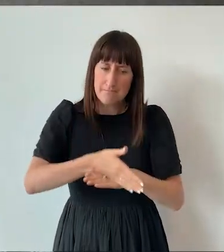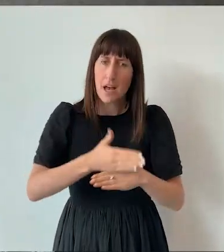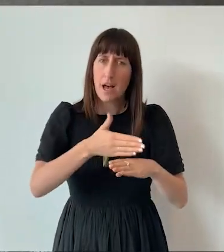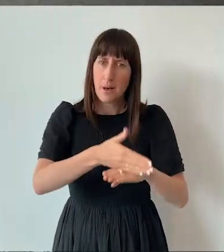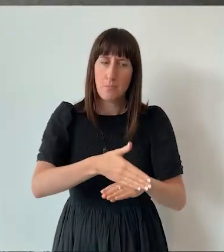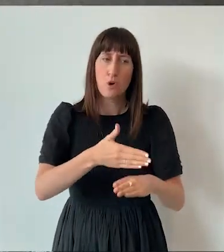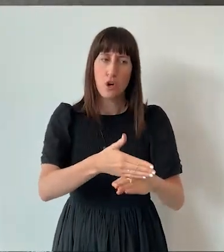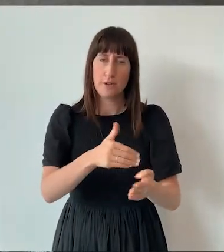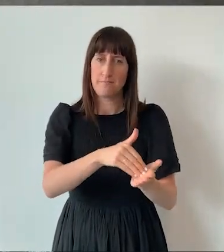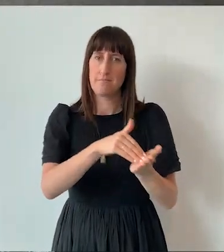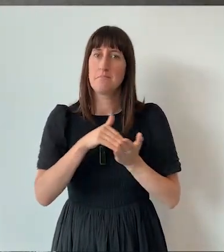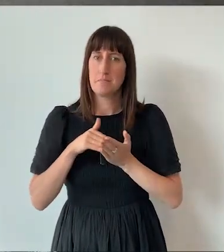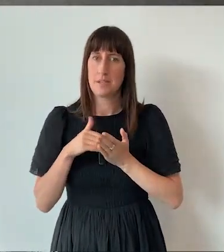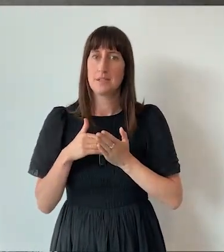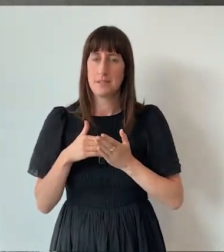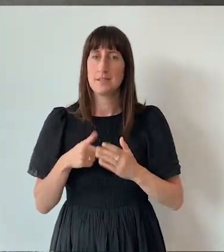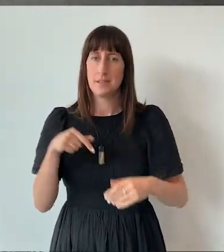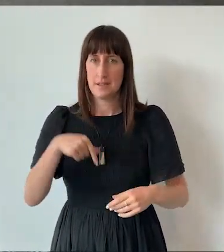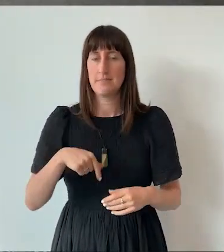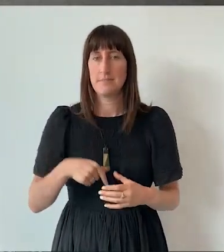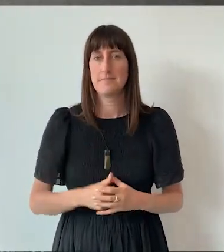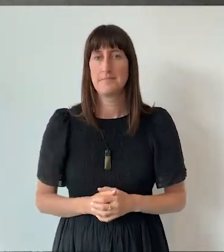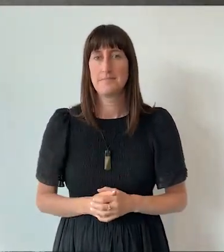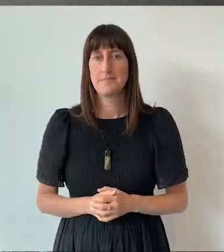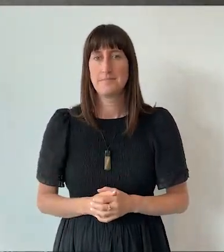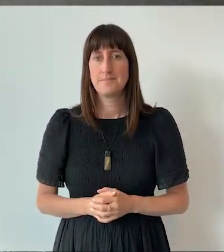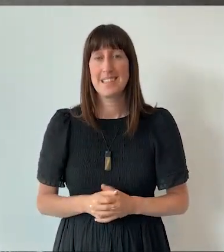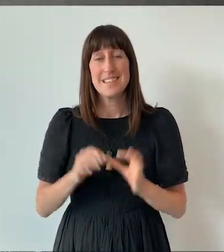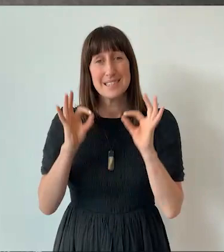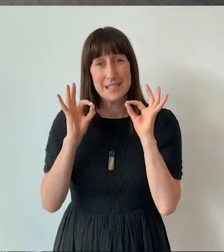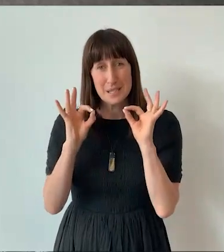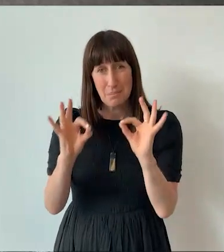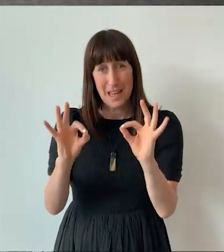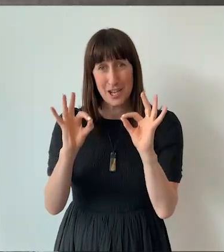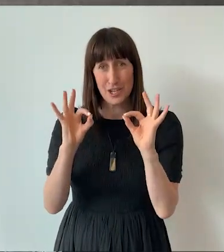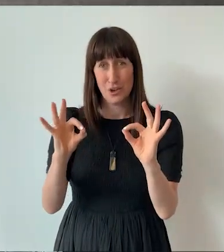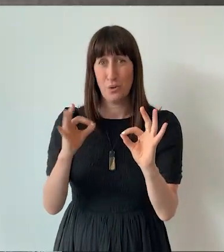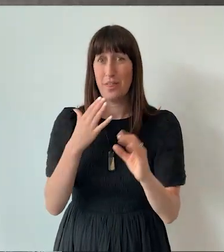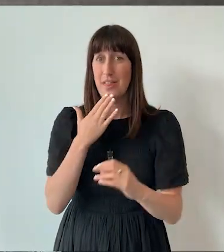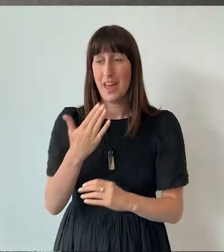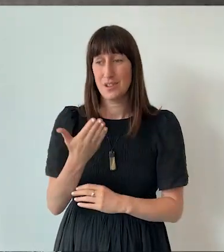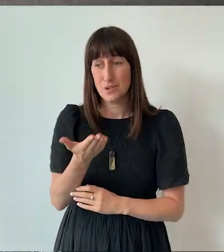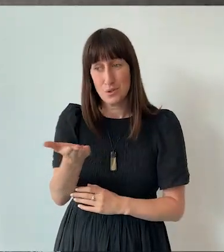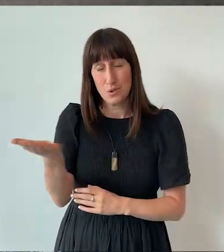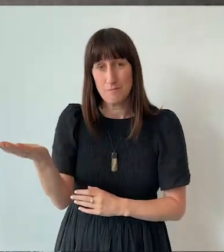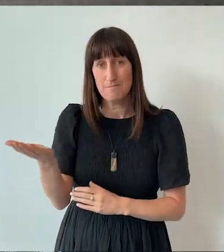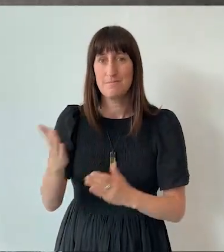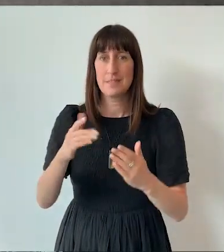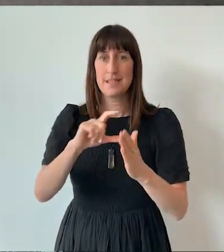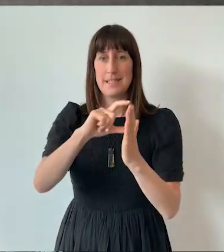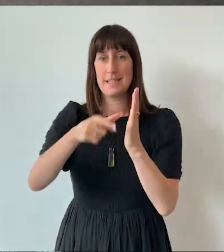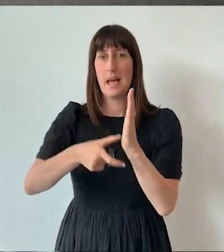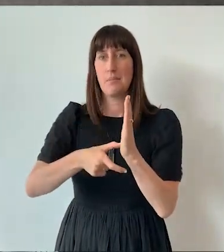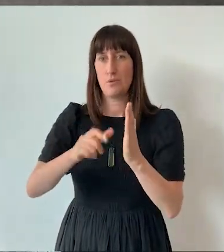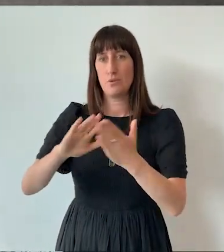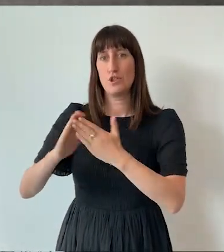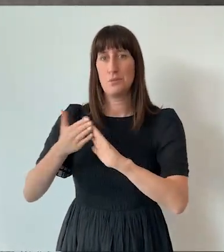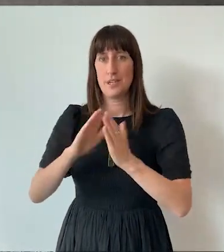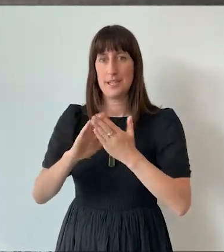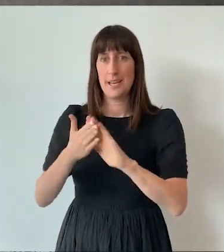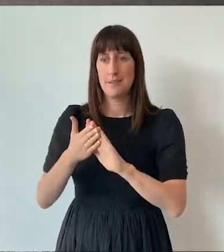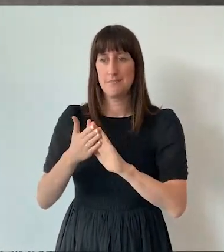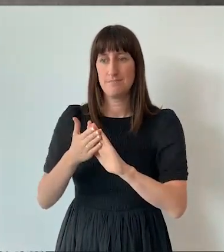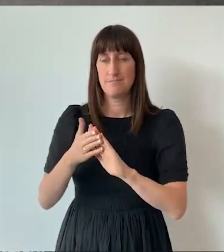this point. I want to make special thanks to the disability community. I have